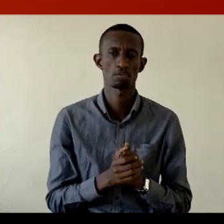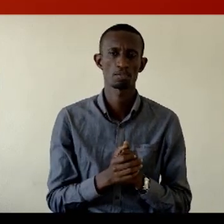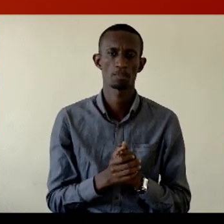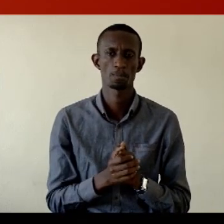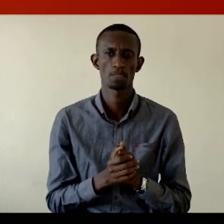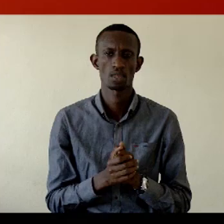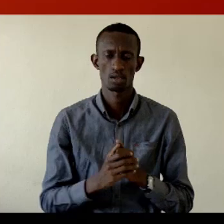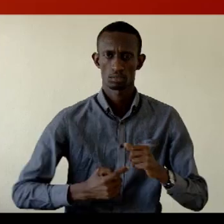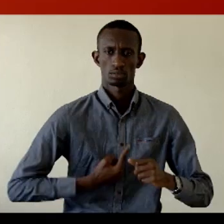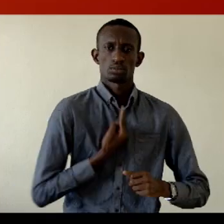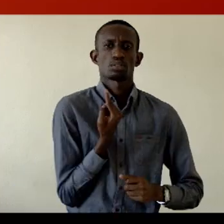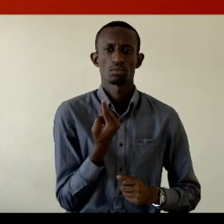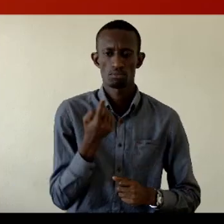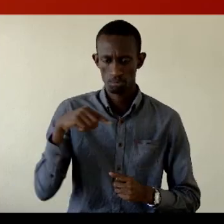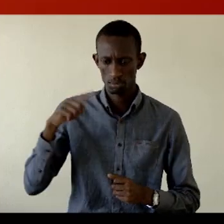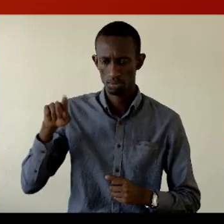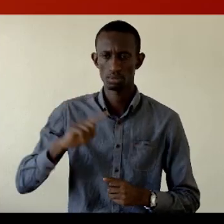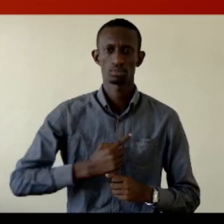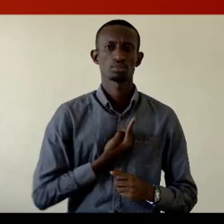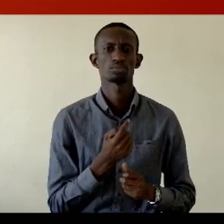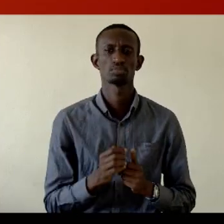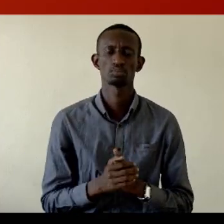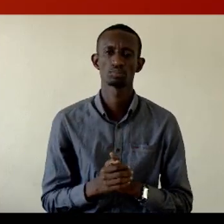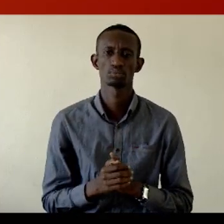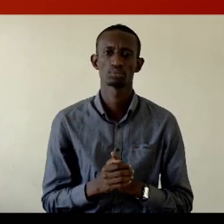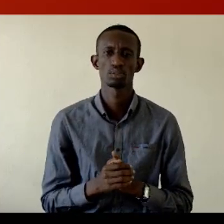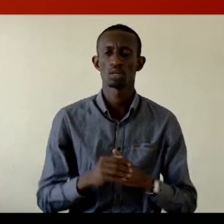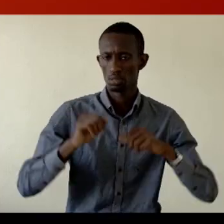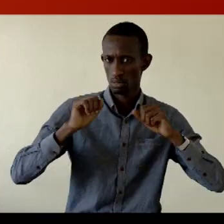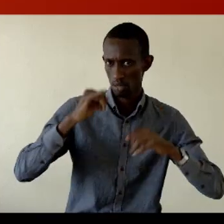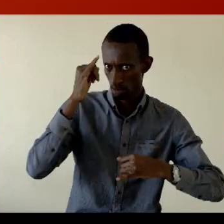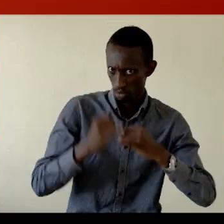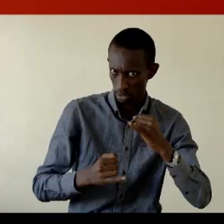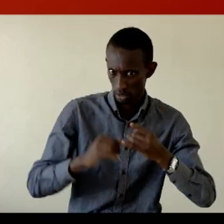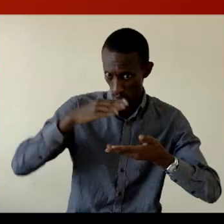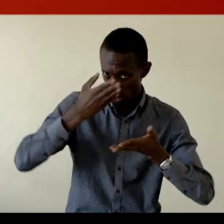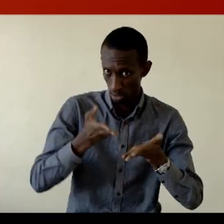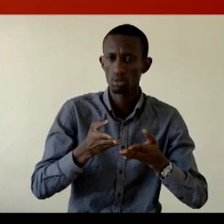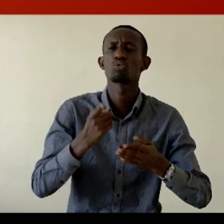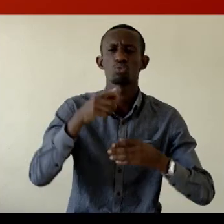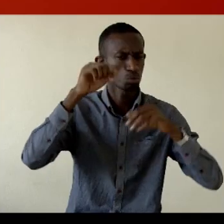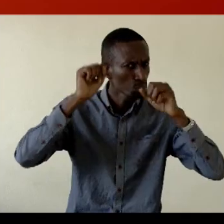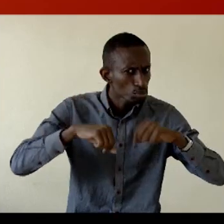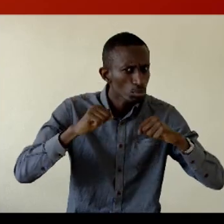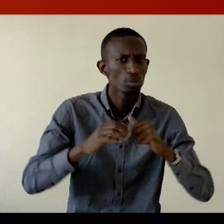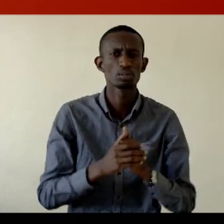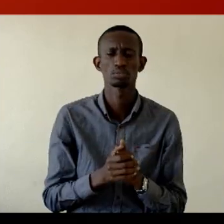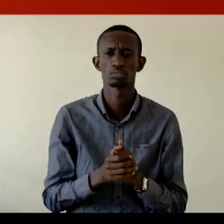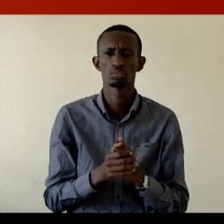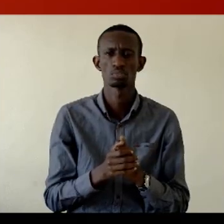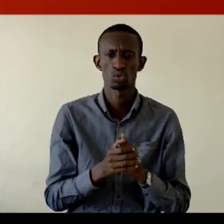the end of this lesson, you should be able to define the terms atom, element, molecule, atomic